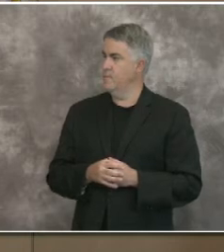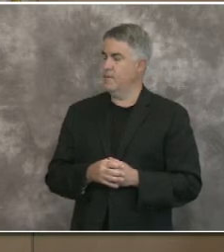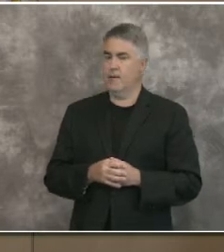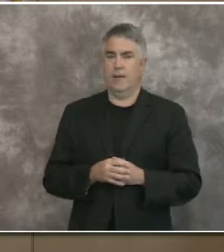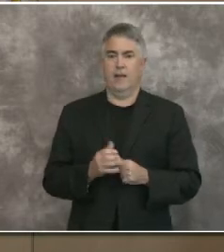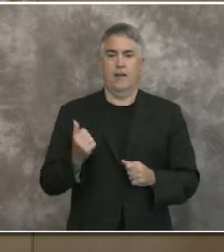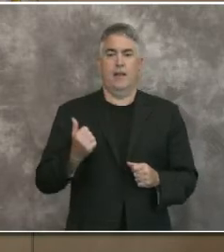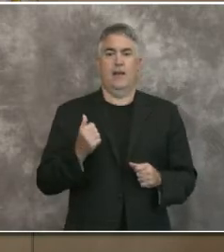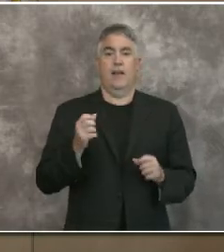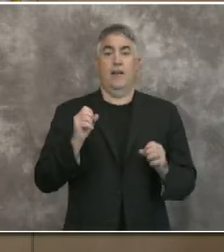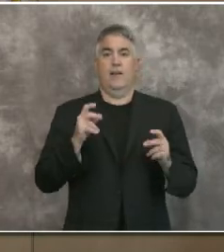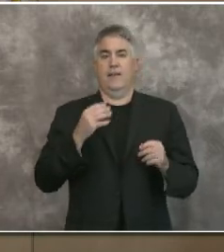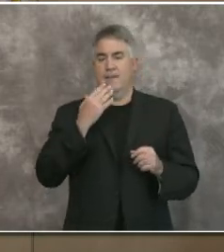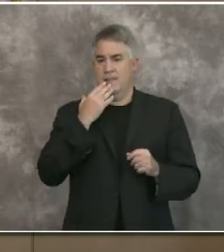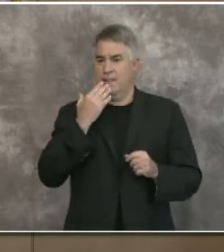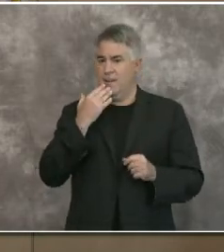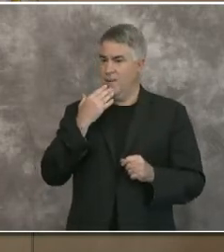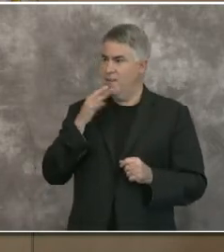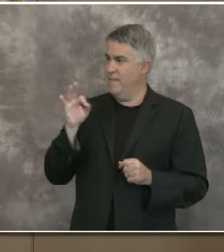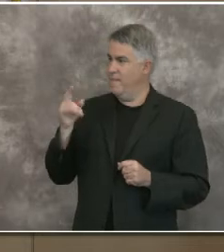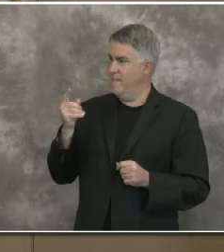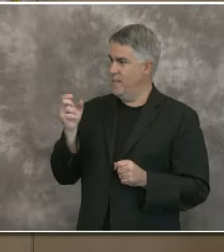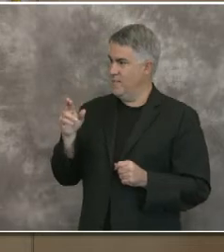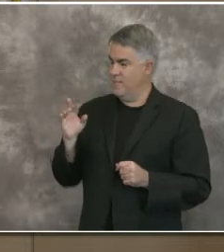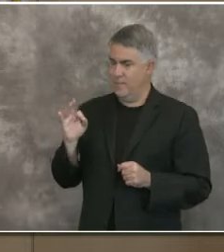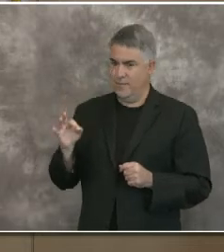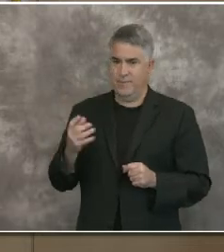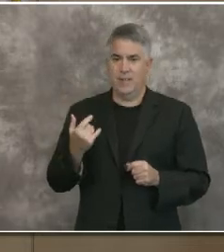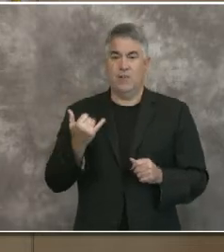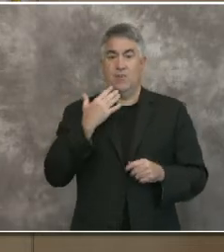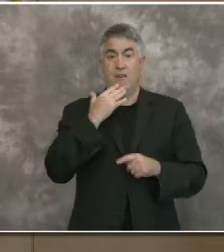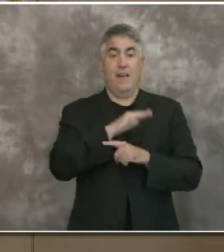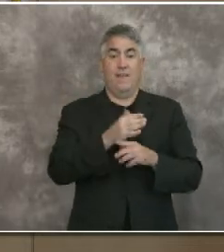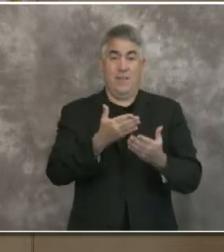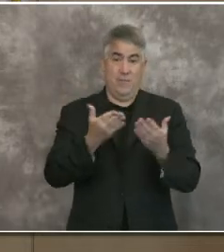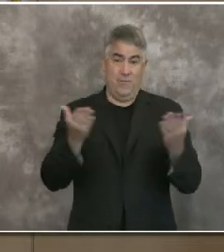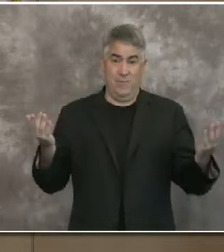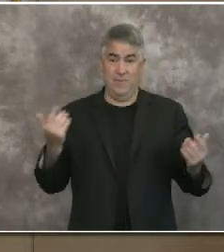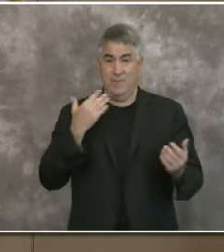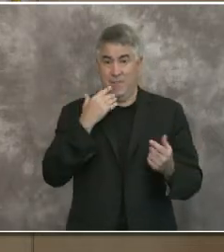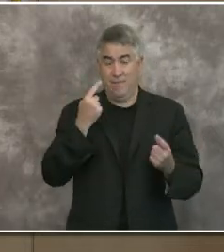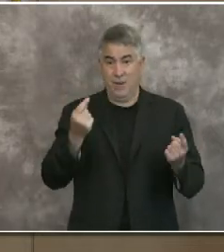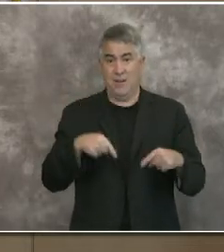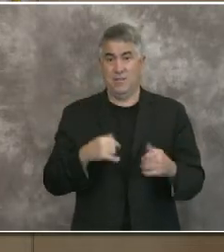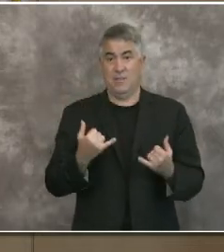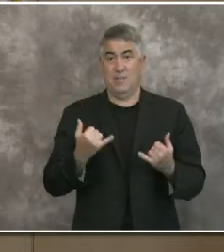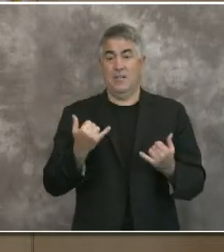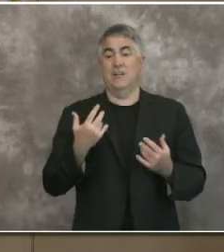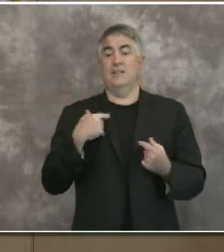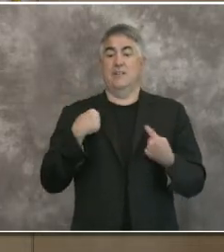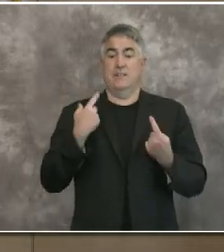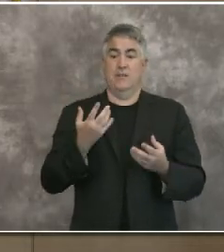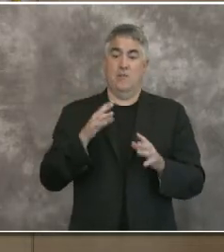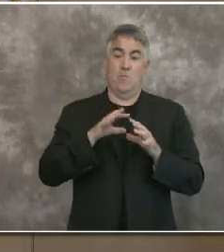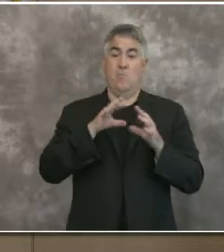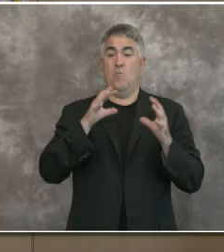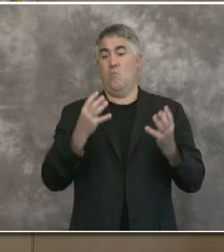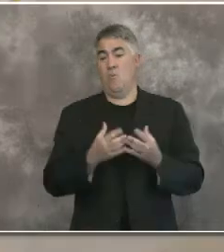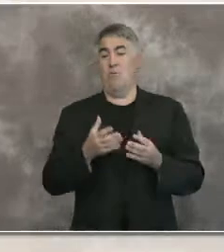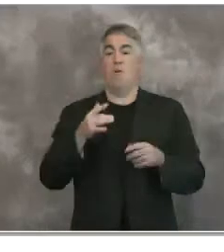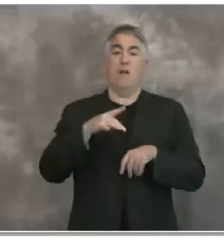So thank you, Supervisor Fletcher, and good afternoon, everyone. Thank you for being here. The global, national, and state statistics